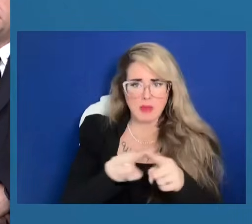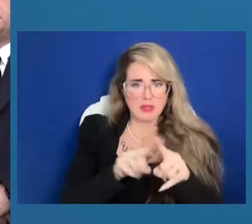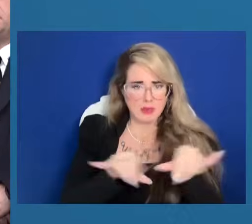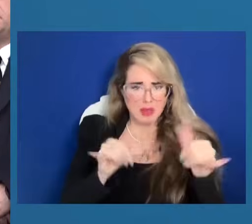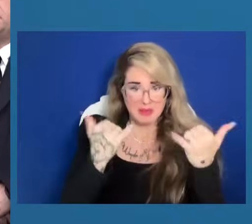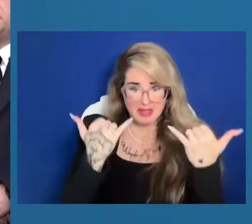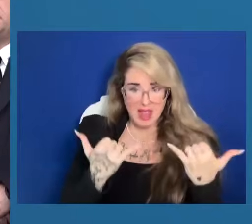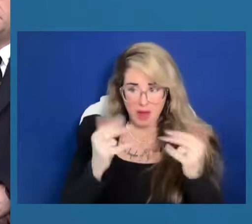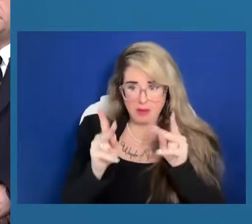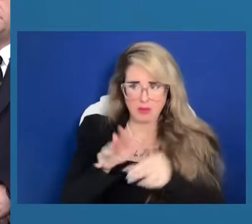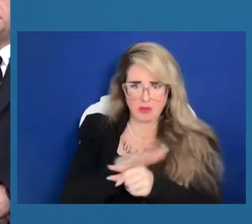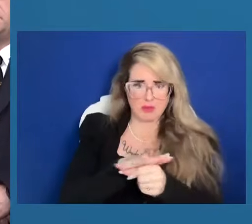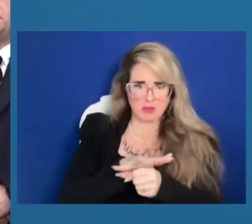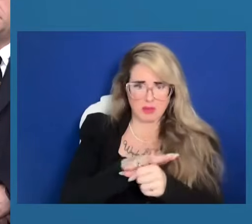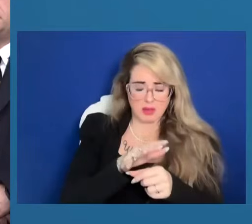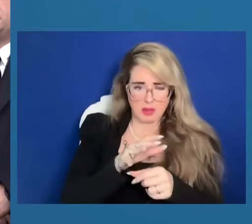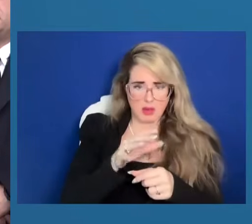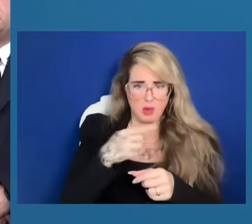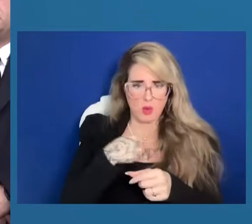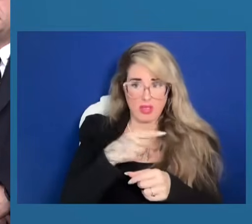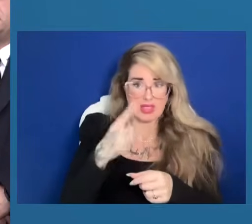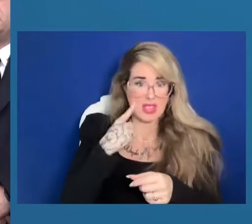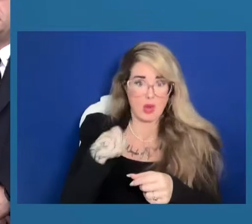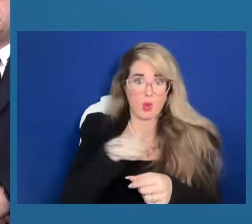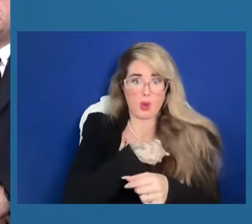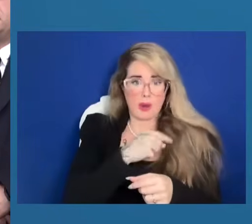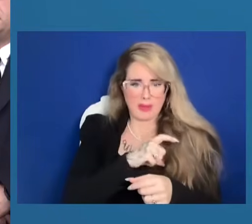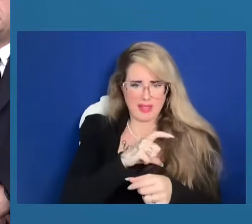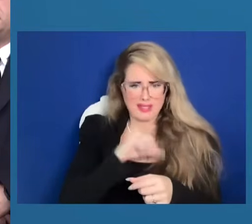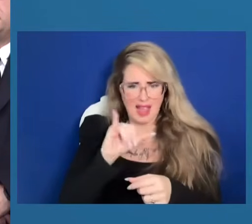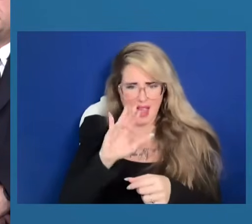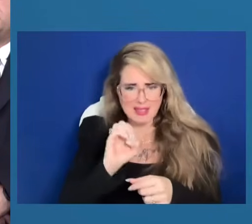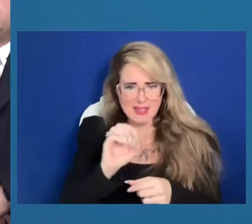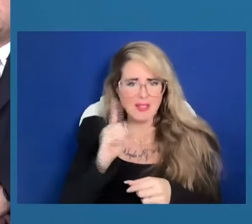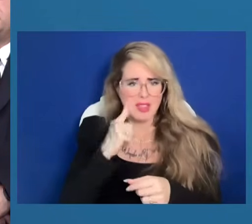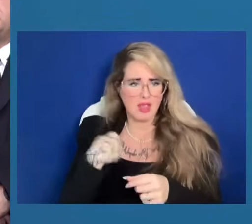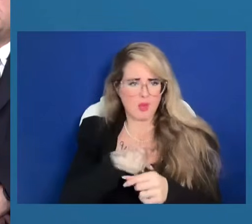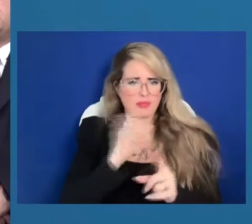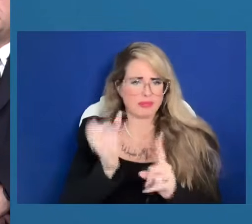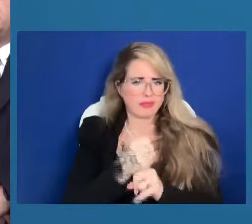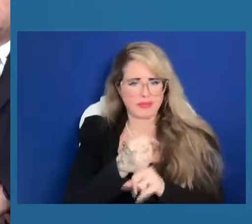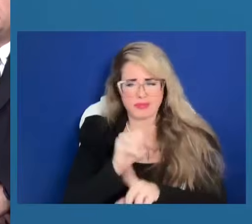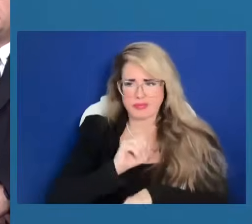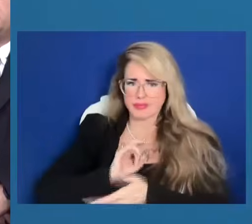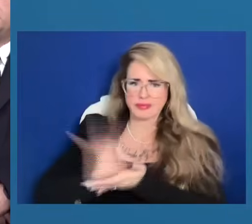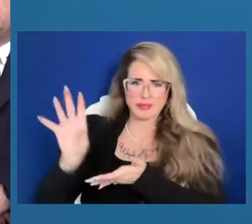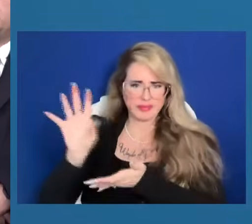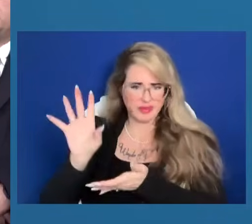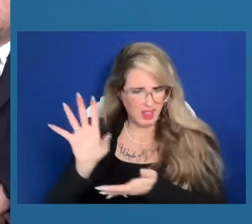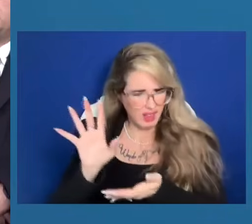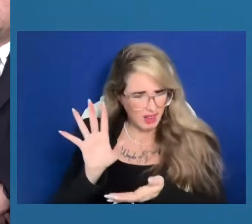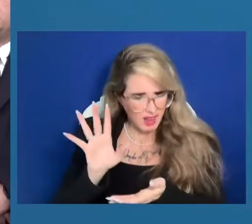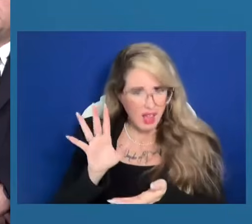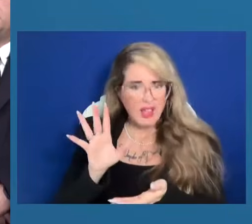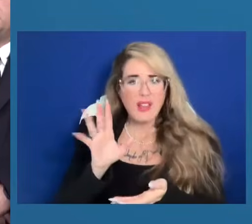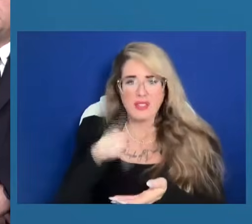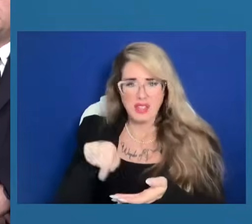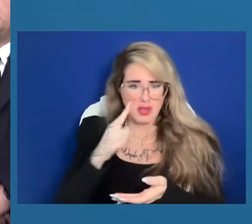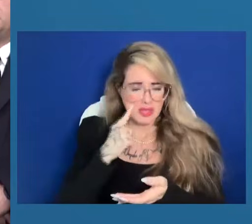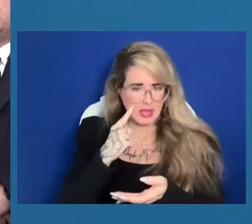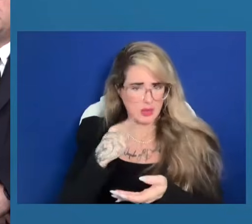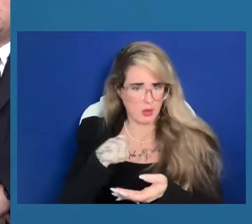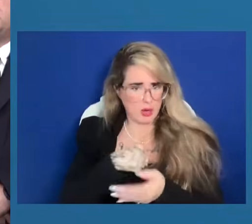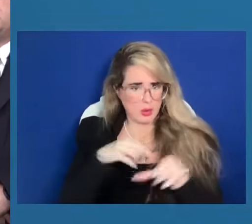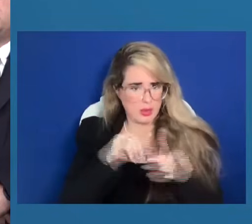enforcement thinking we're ICE, thinking we're there to take them away and deport them, and having to actually use our skills, which our officers are